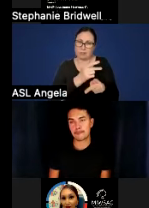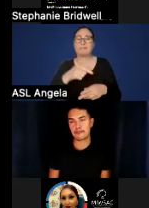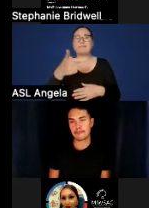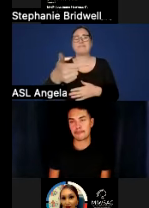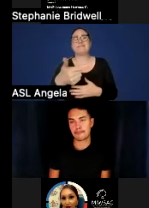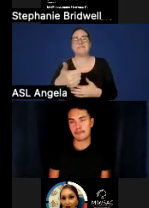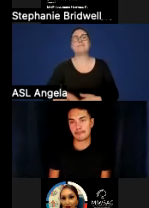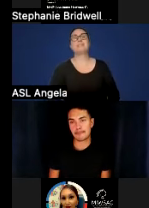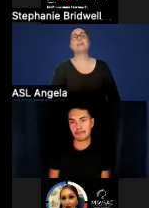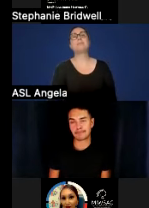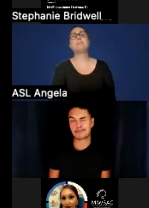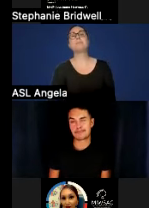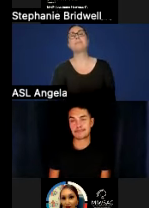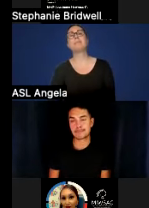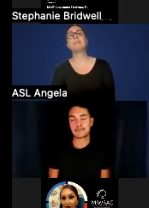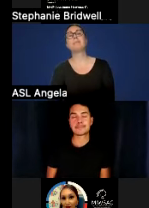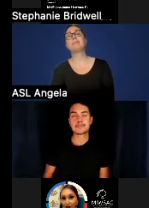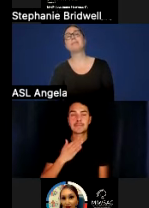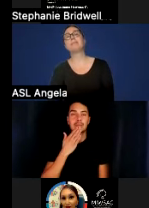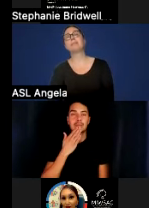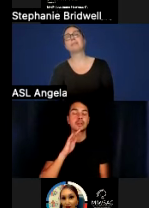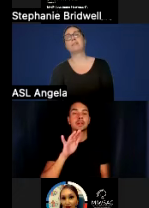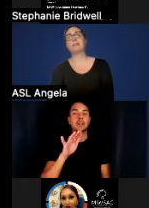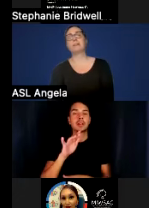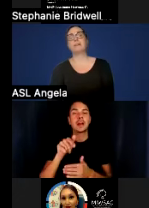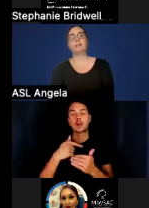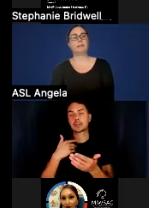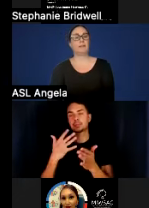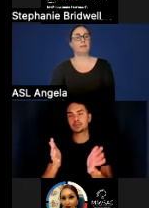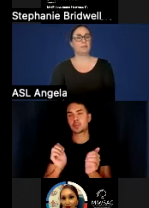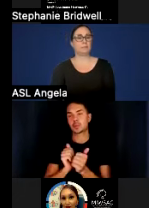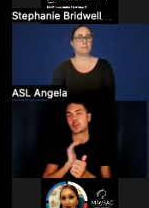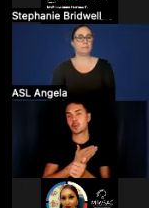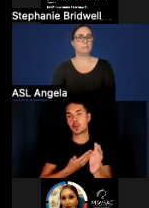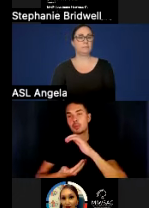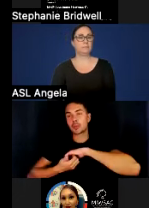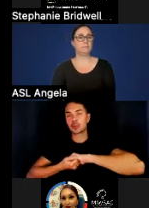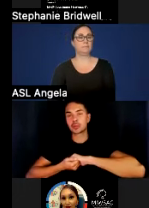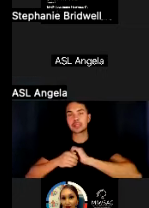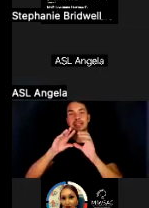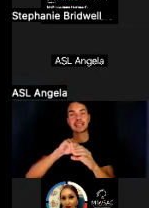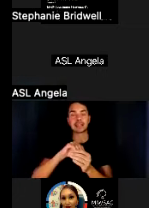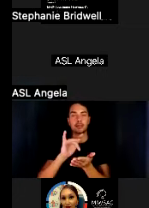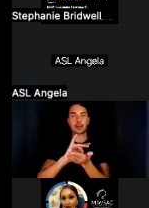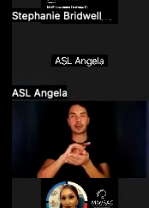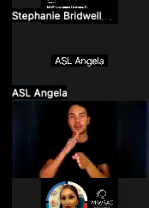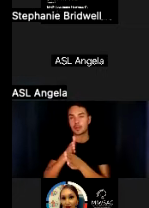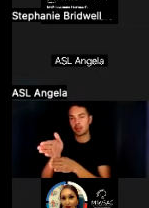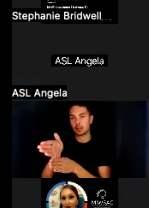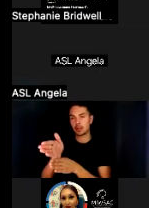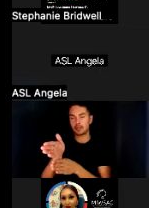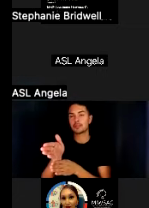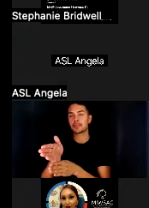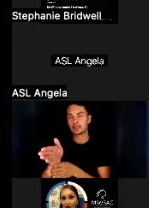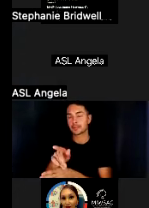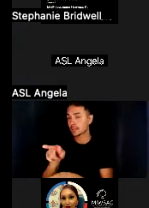like looking at that and talking through that with our partners in the medical field, and thinking about like, are